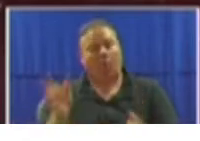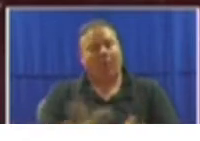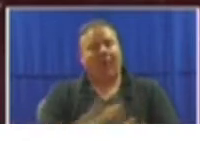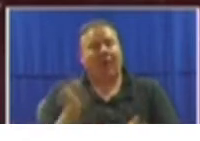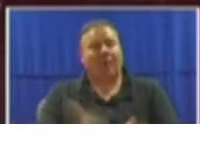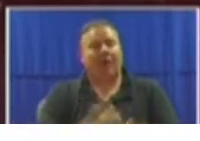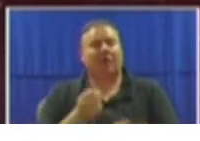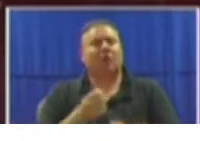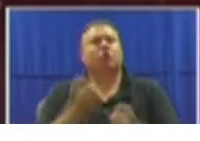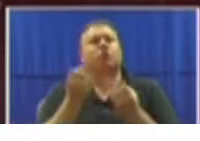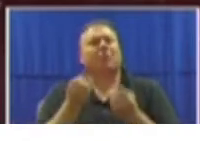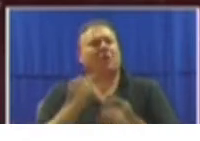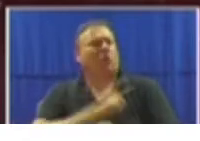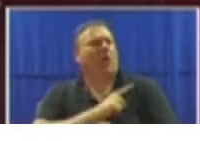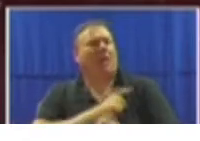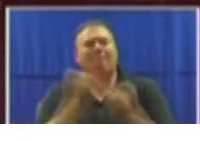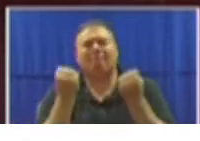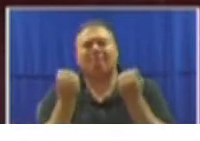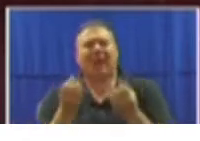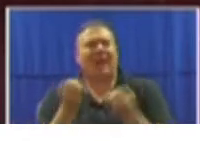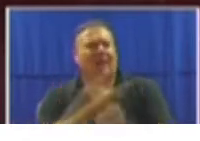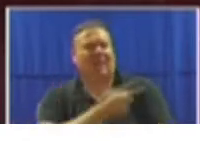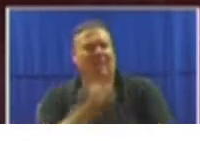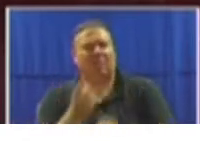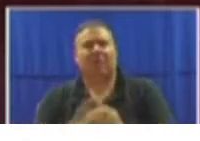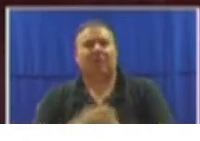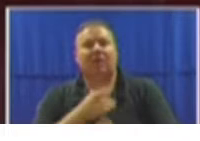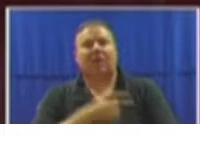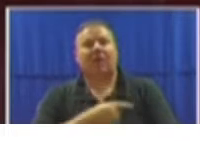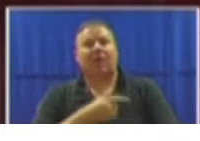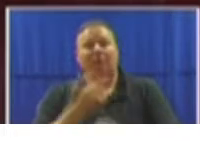too many. That money can be